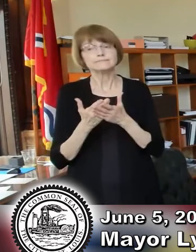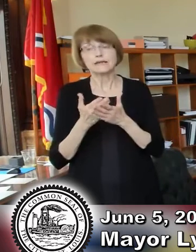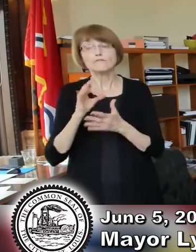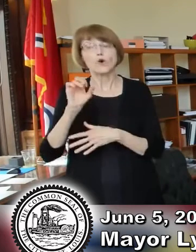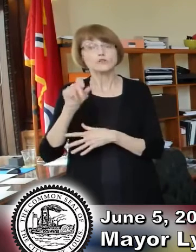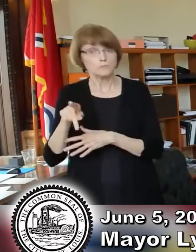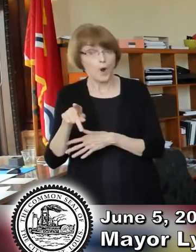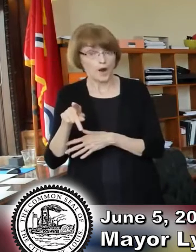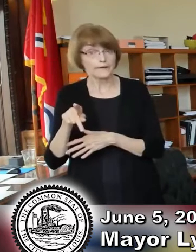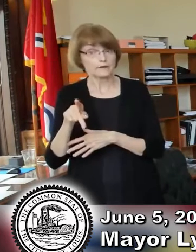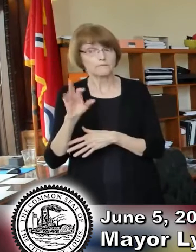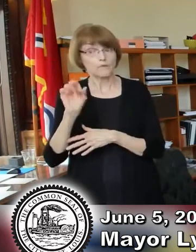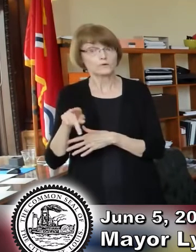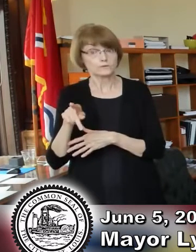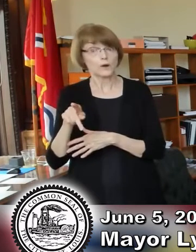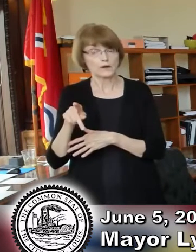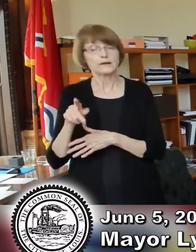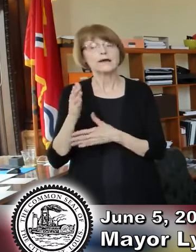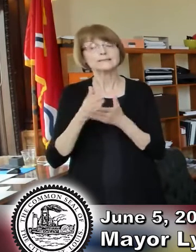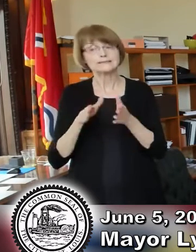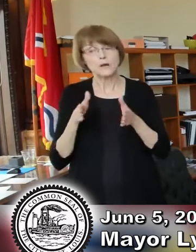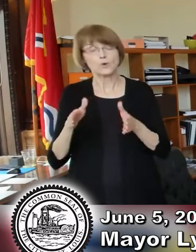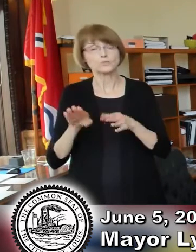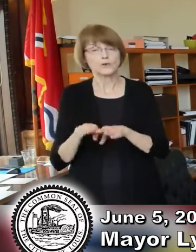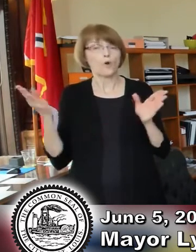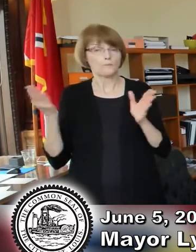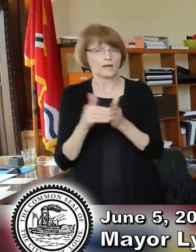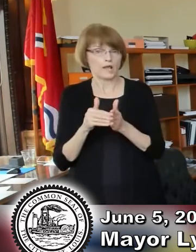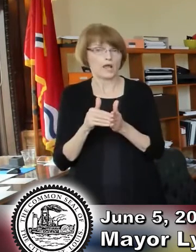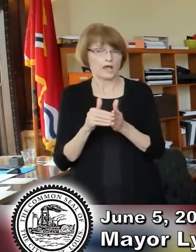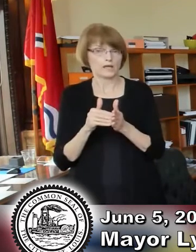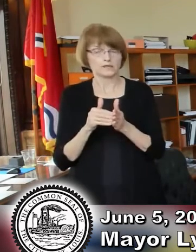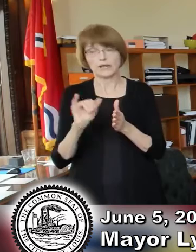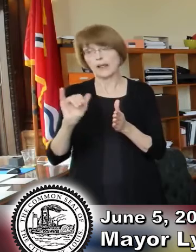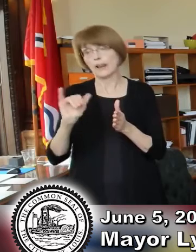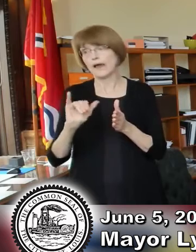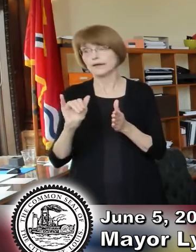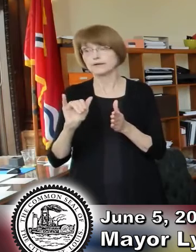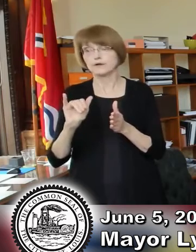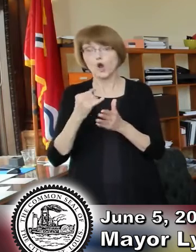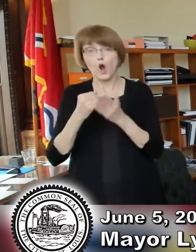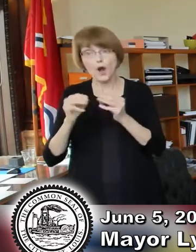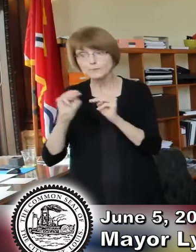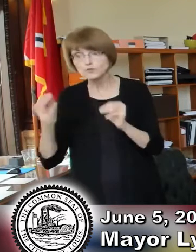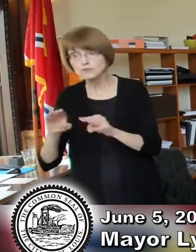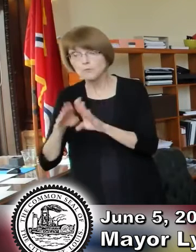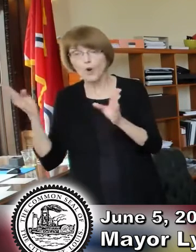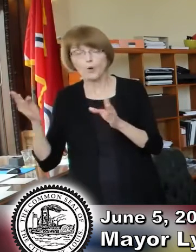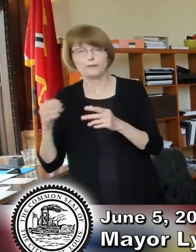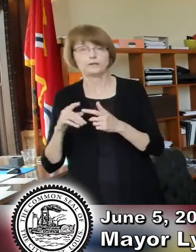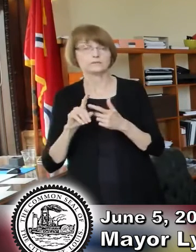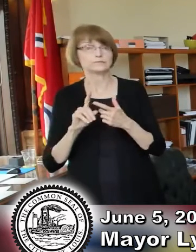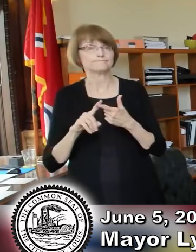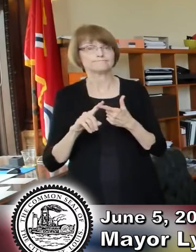in Forest Park, when it's necessary to be able to get to, say, the Art Museum or the